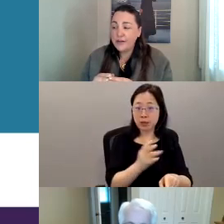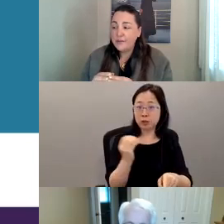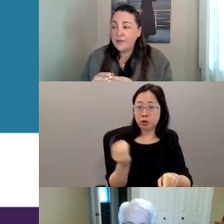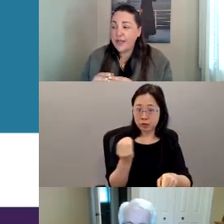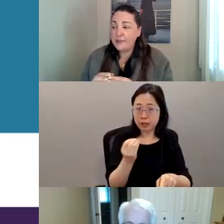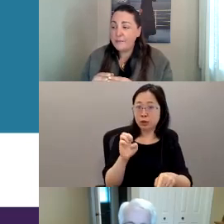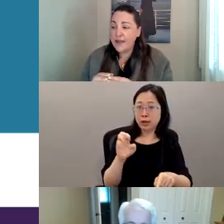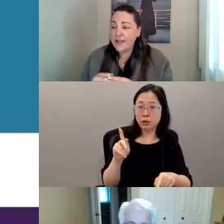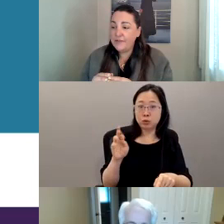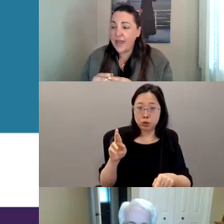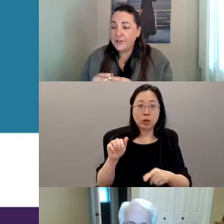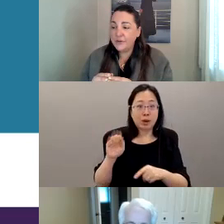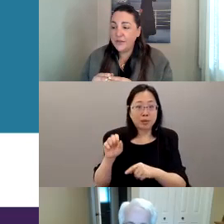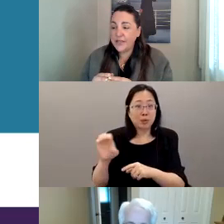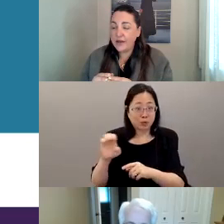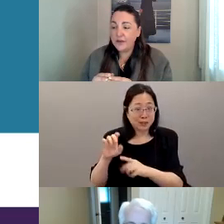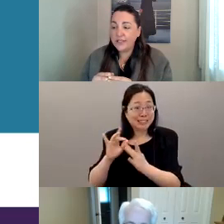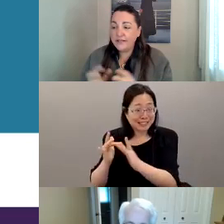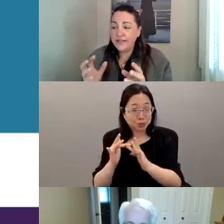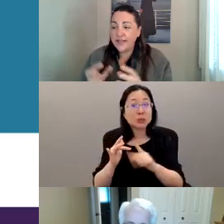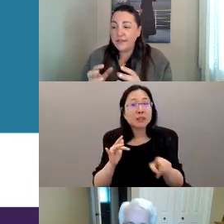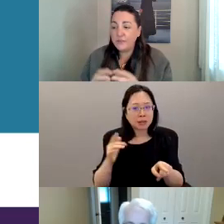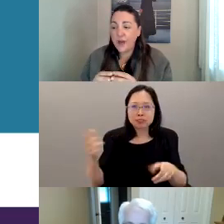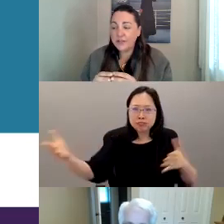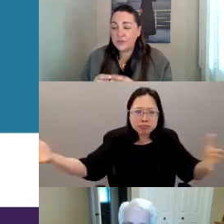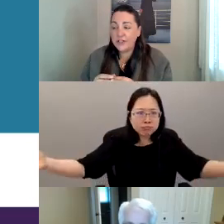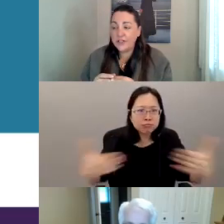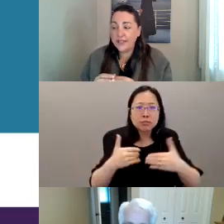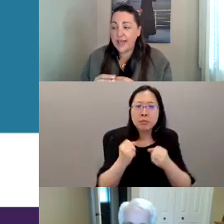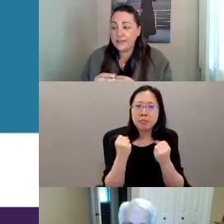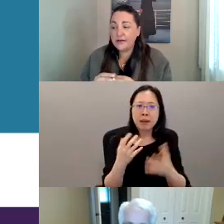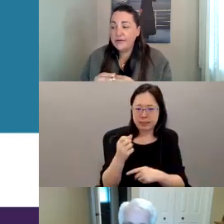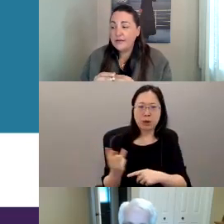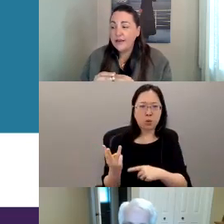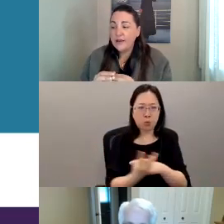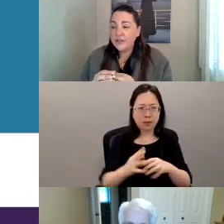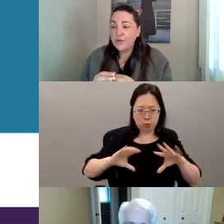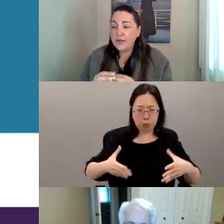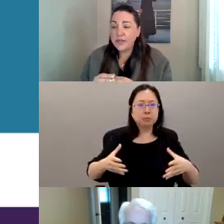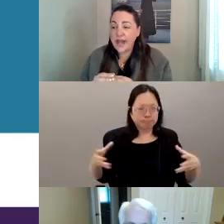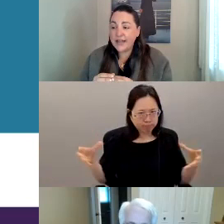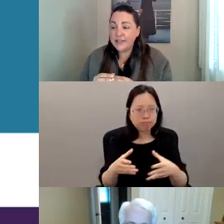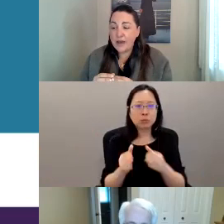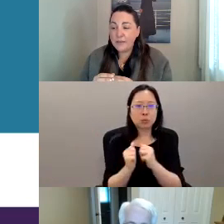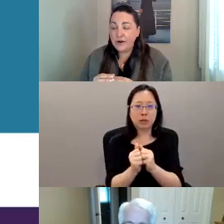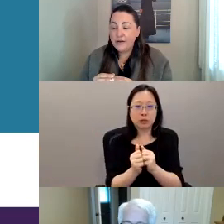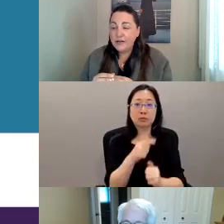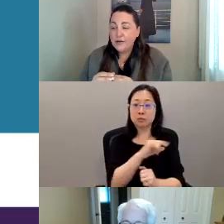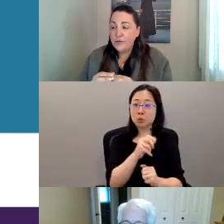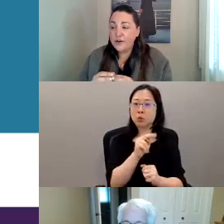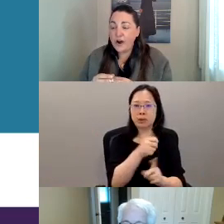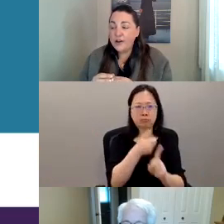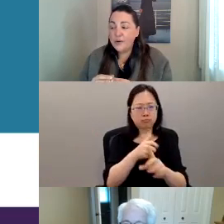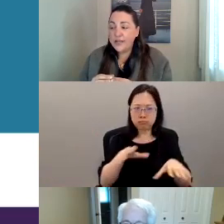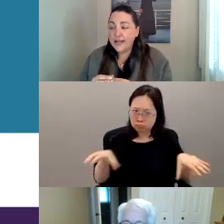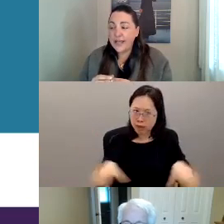Network, bringing many of the elder abuse networks in the Southwest region together, Joanne was an active member.